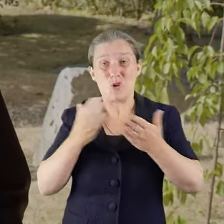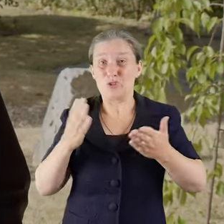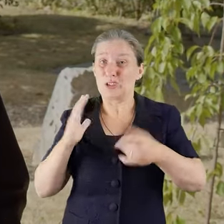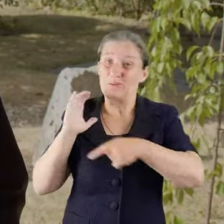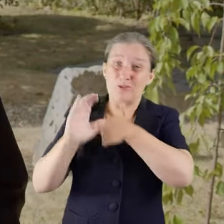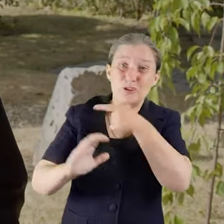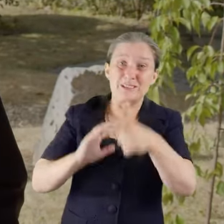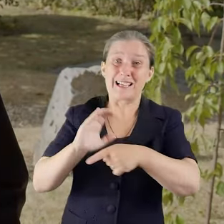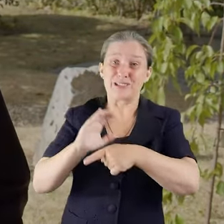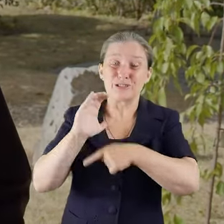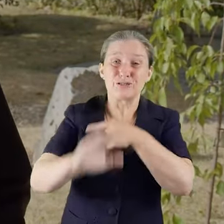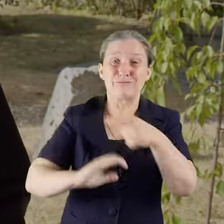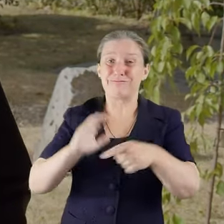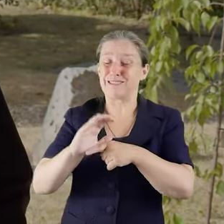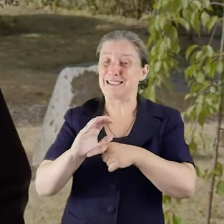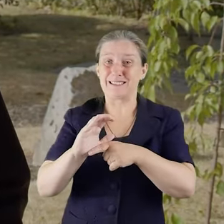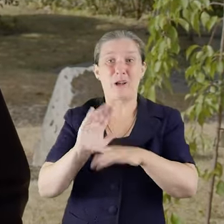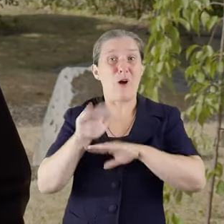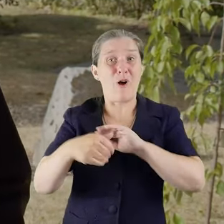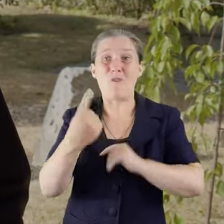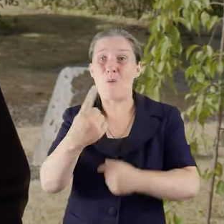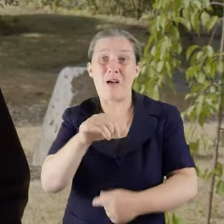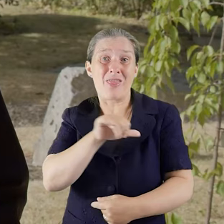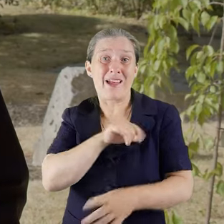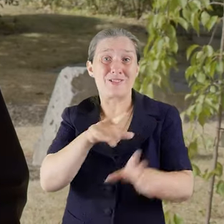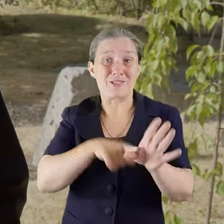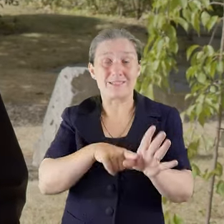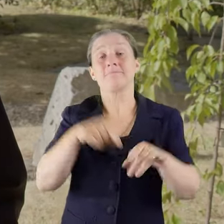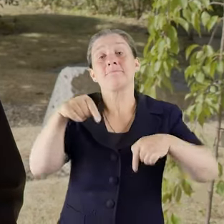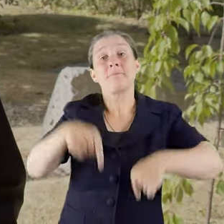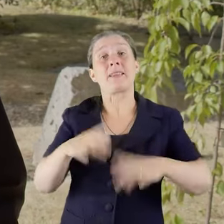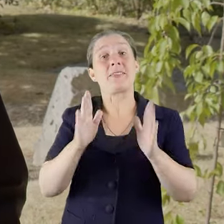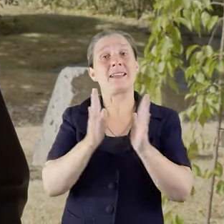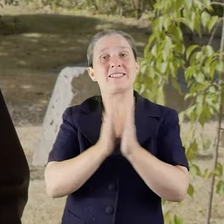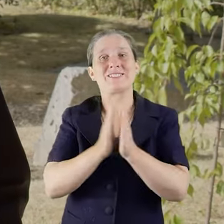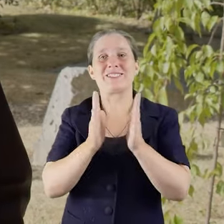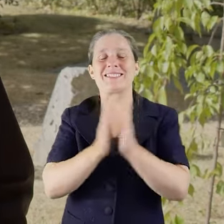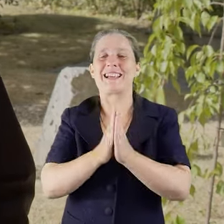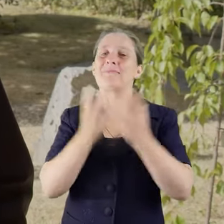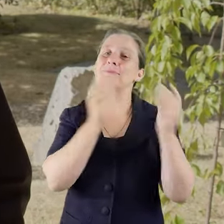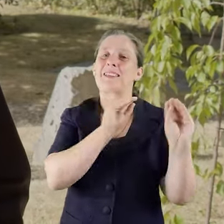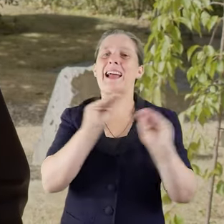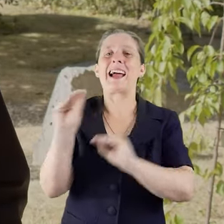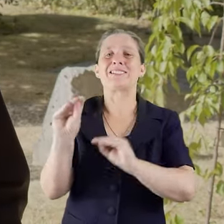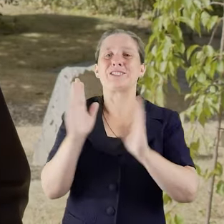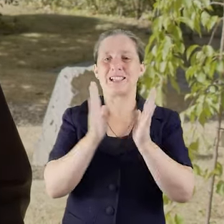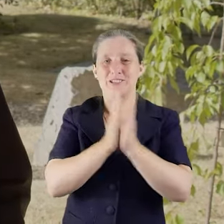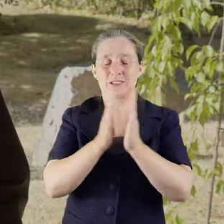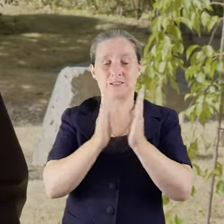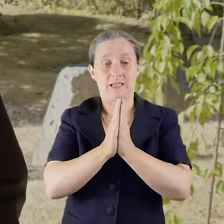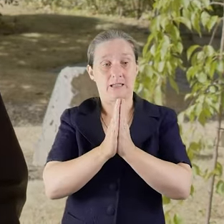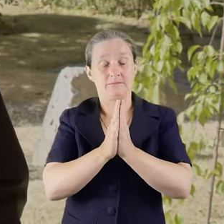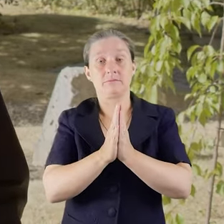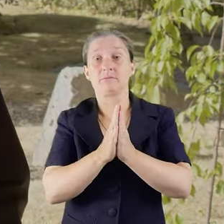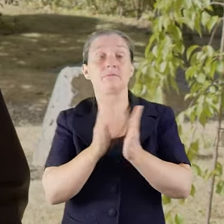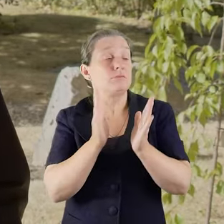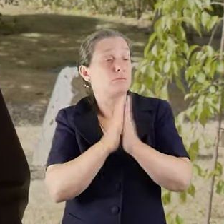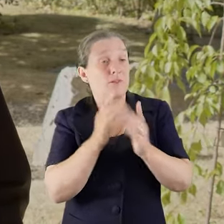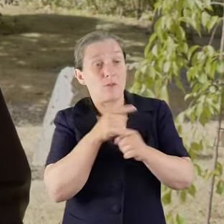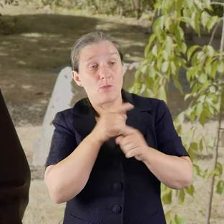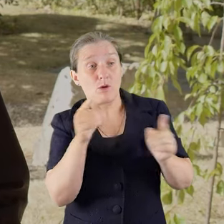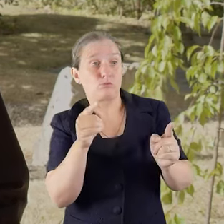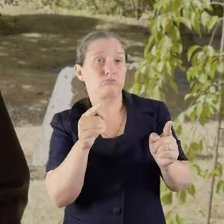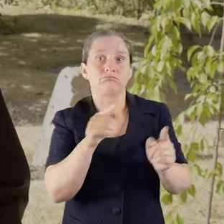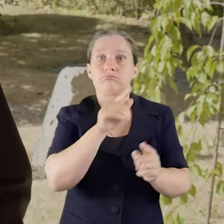offered through the centuries. Today the Church of England celebrates Education Sunday. It's a day where we pray for those beginning a